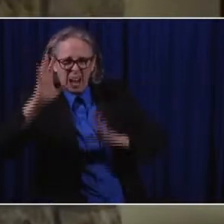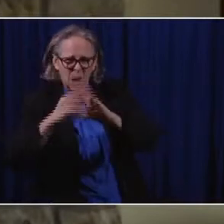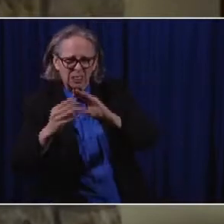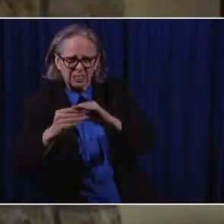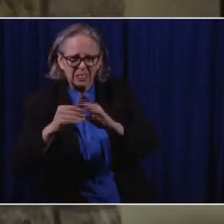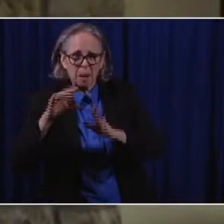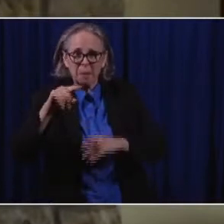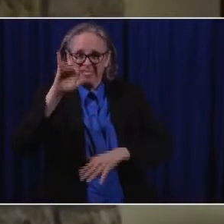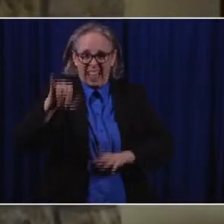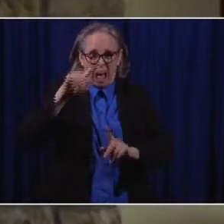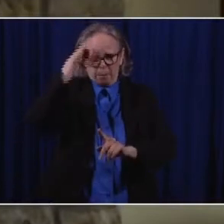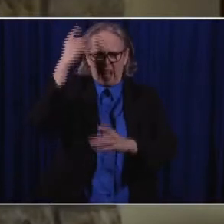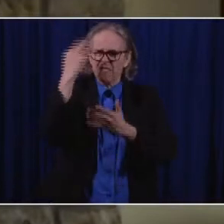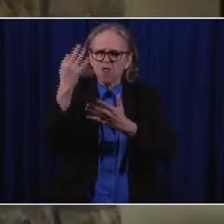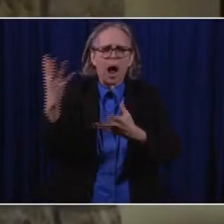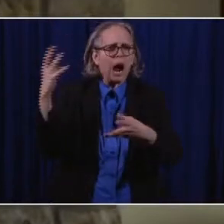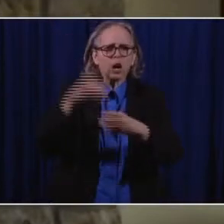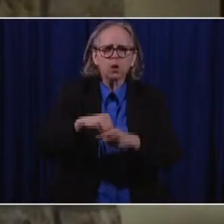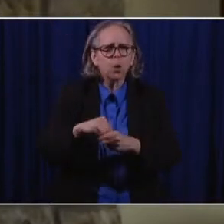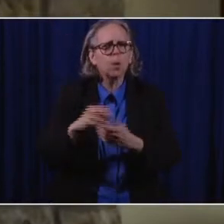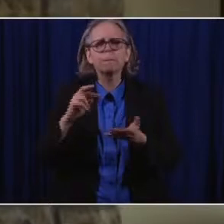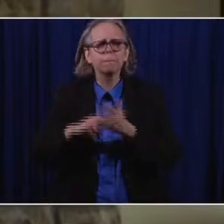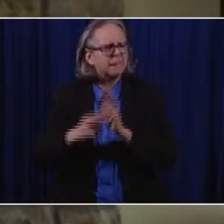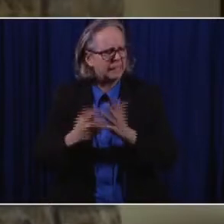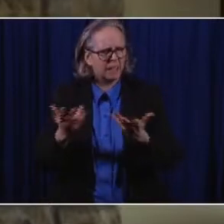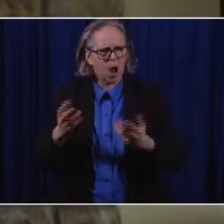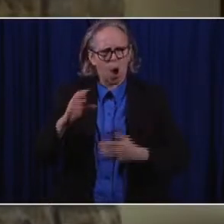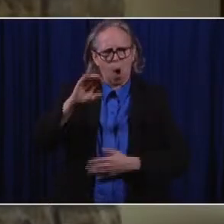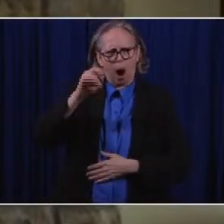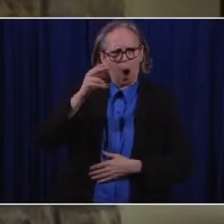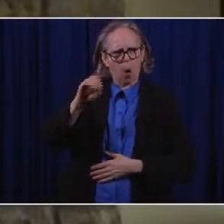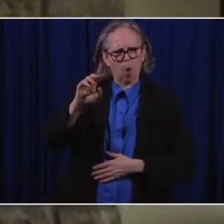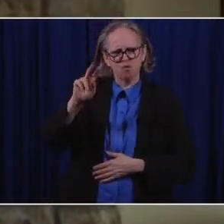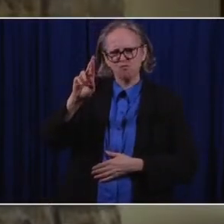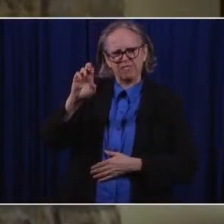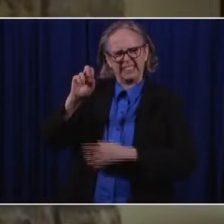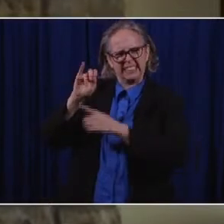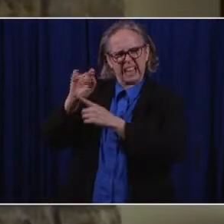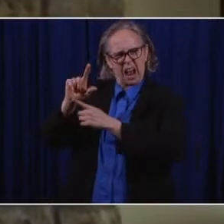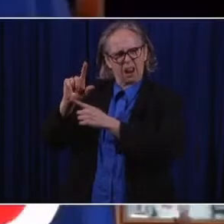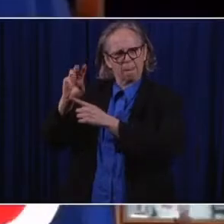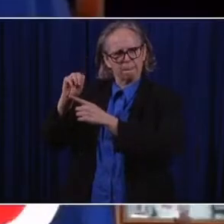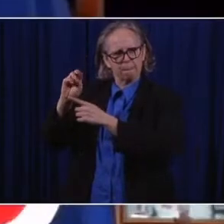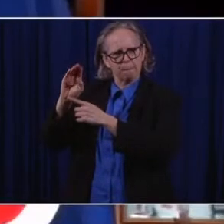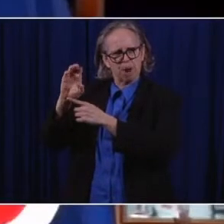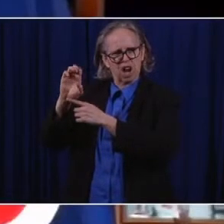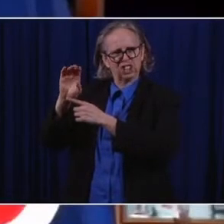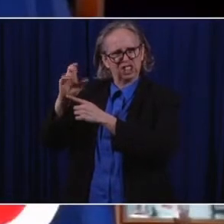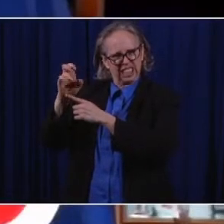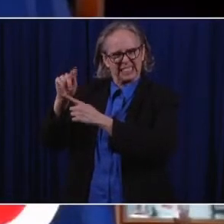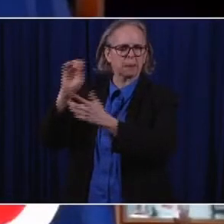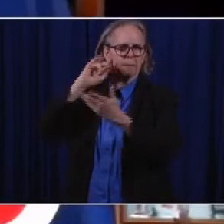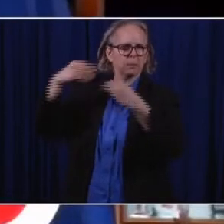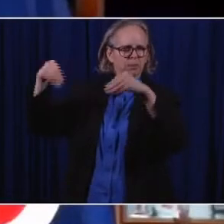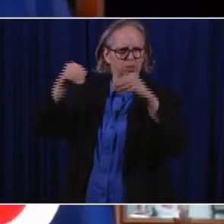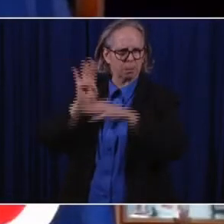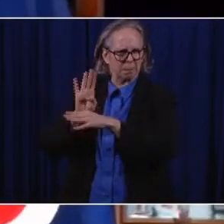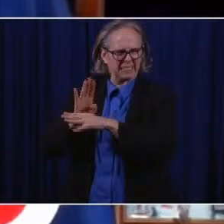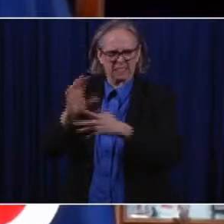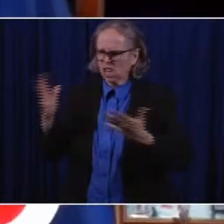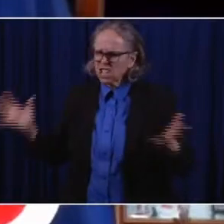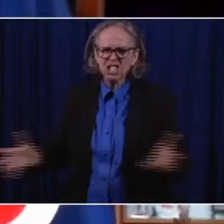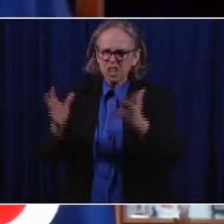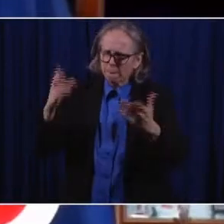of Retail Merchants is advocating is buy in Ohio, but also buy online and do